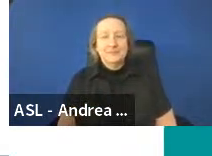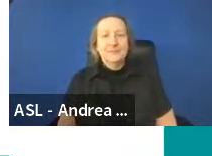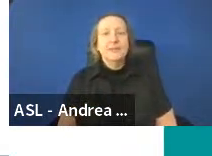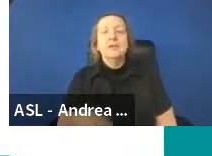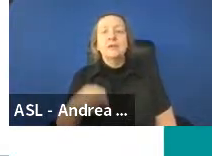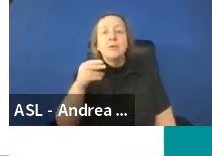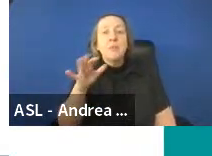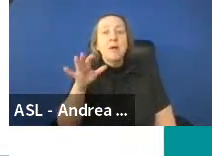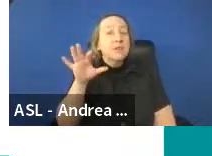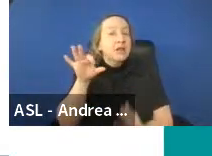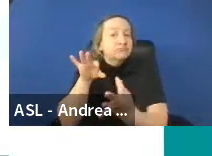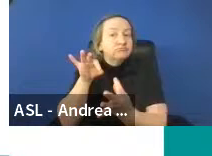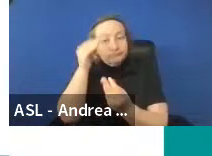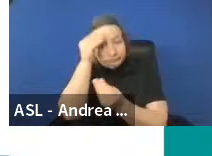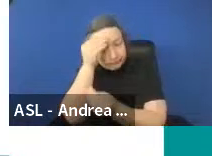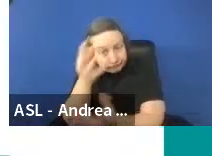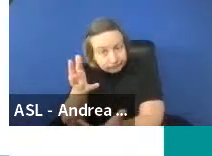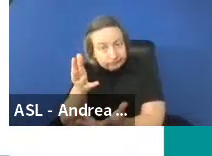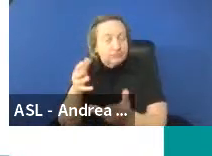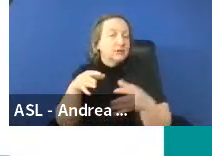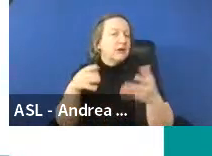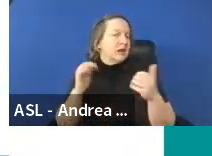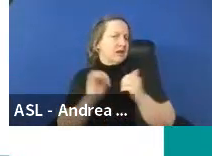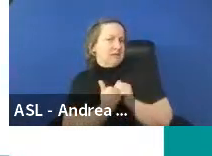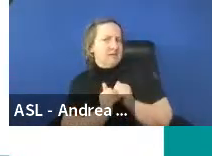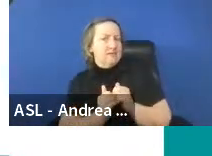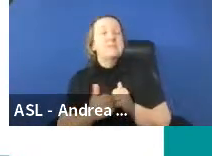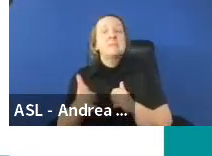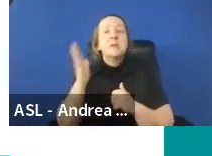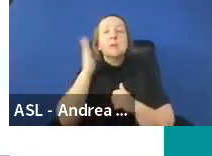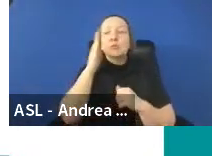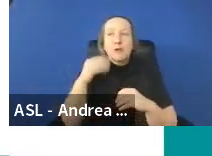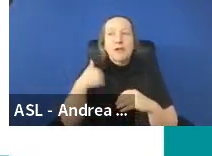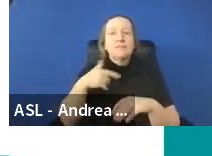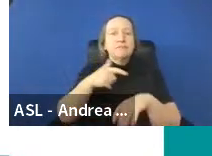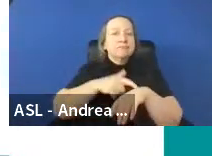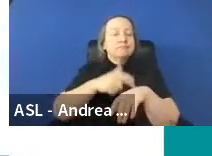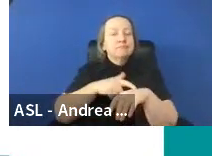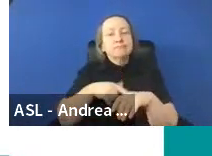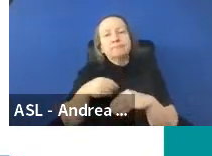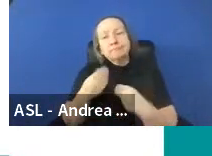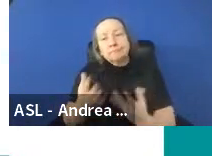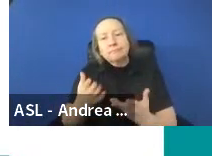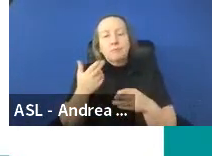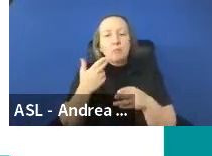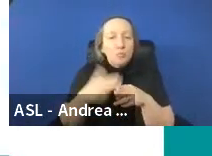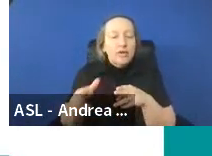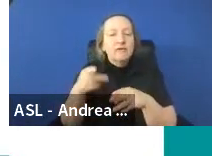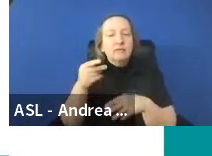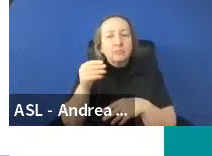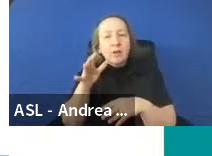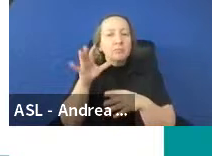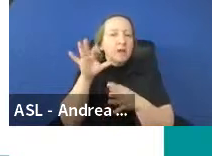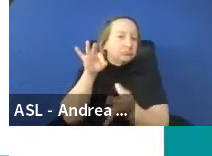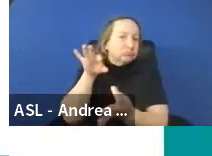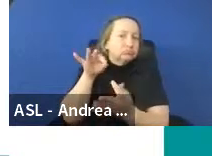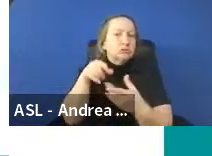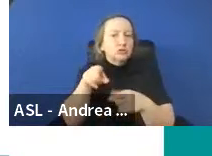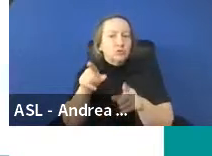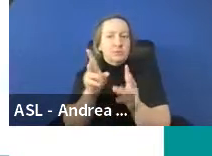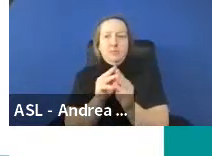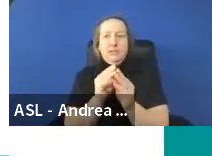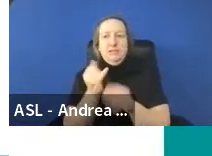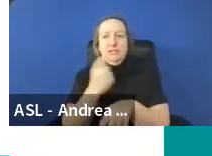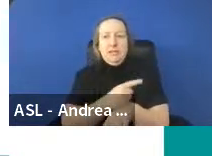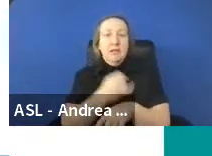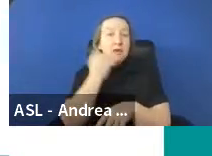Public input instructions. There will be an opportunity to provide brief public input later in the meeting today. To submit input after